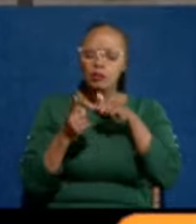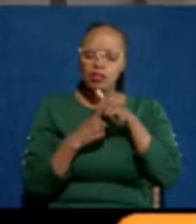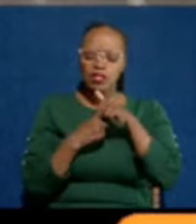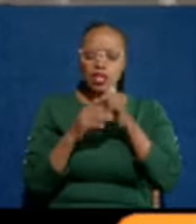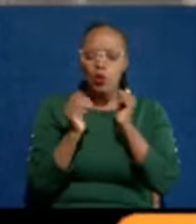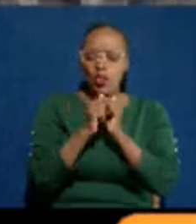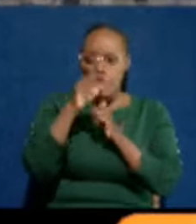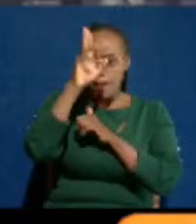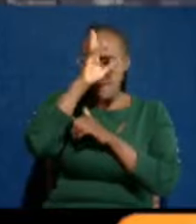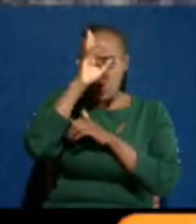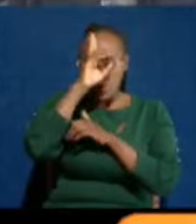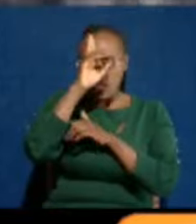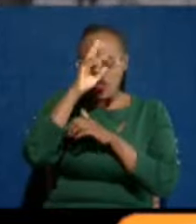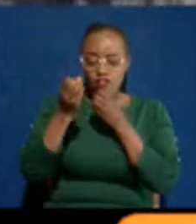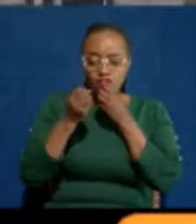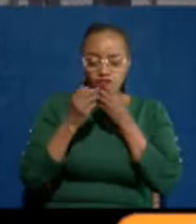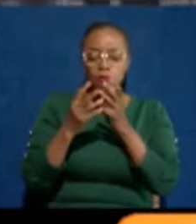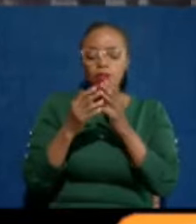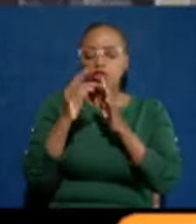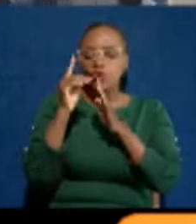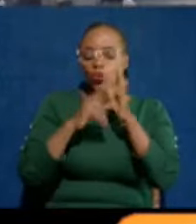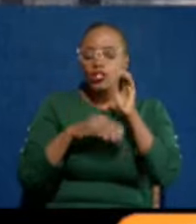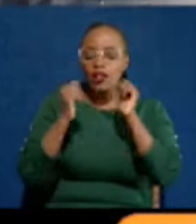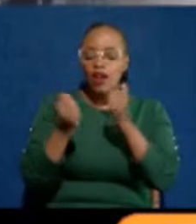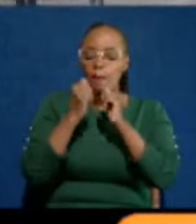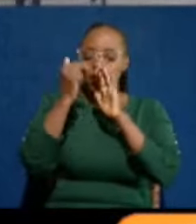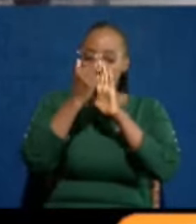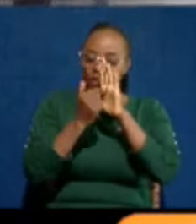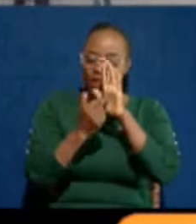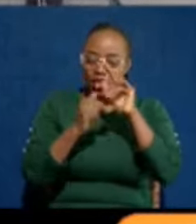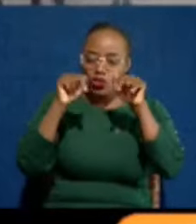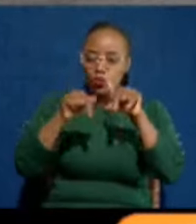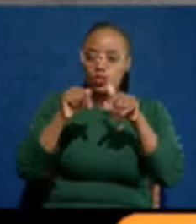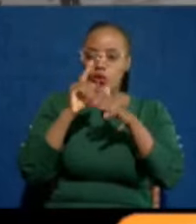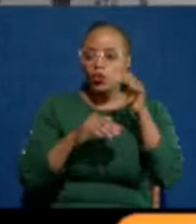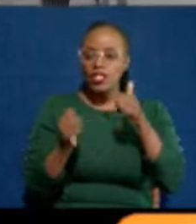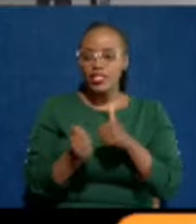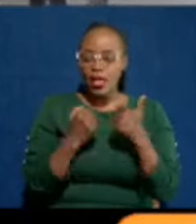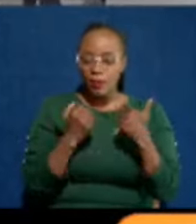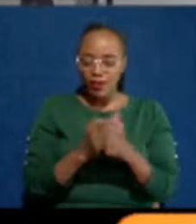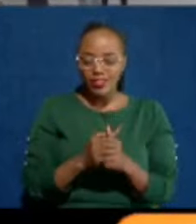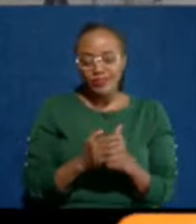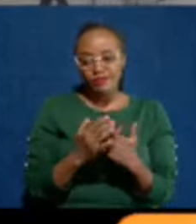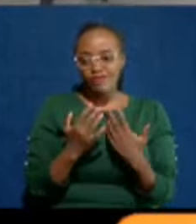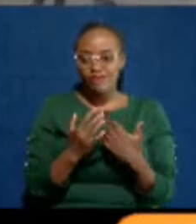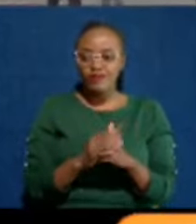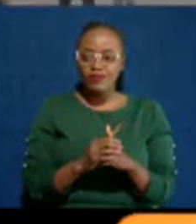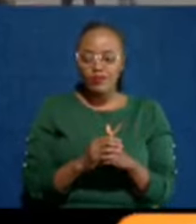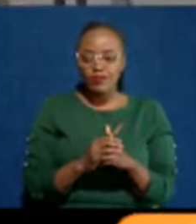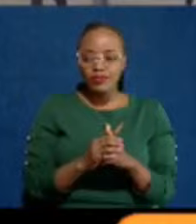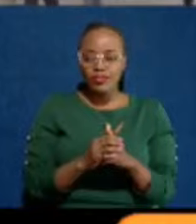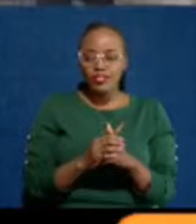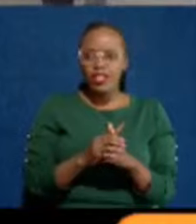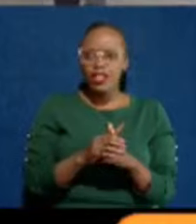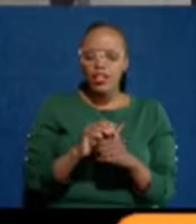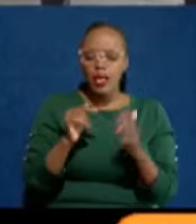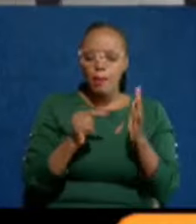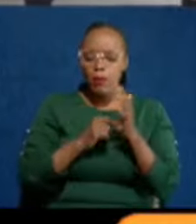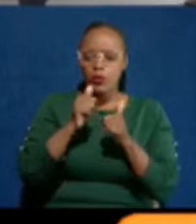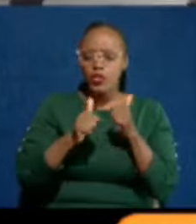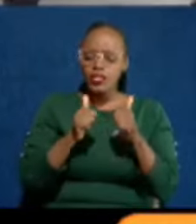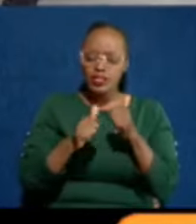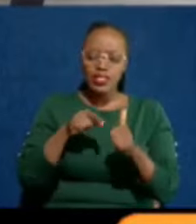police giving their report on the day's events. Yeah. And, you know, the point they were making, and